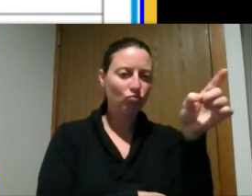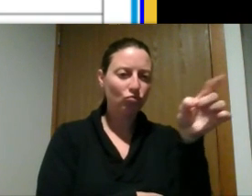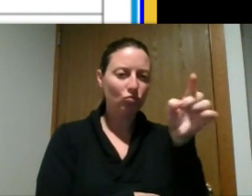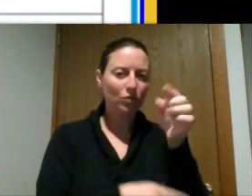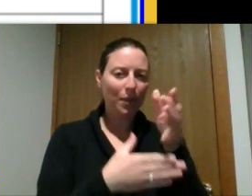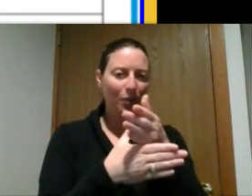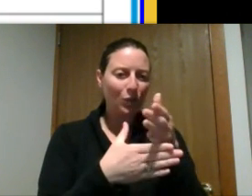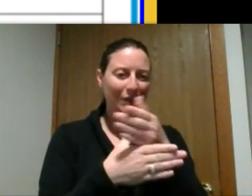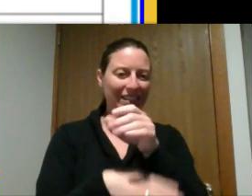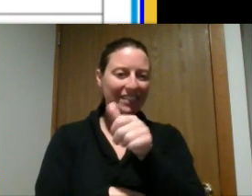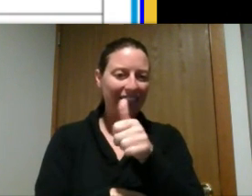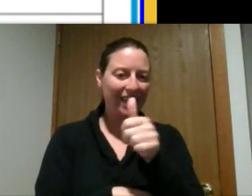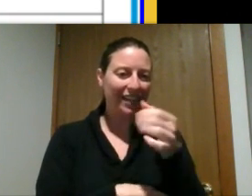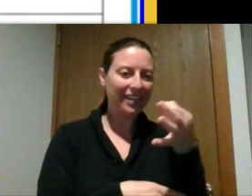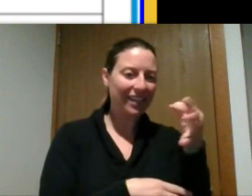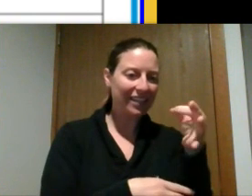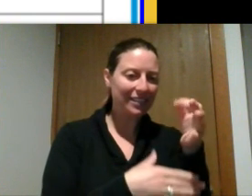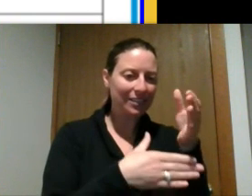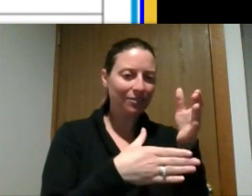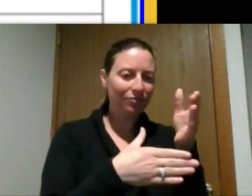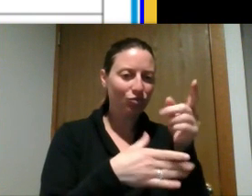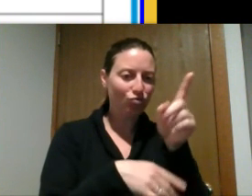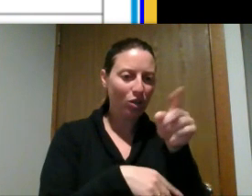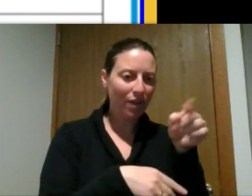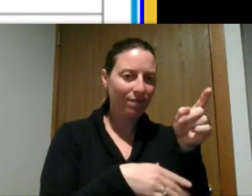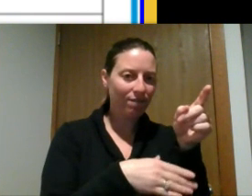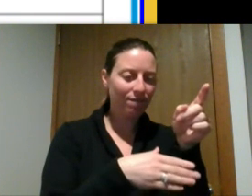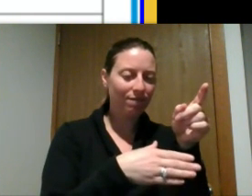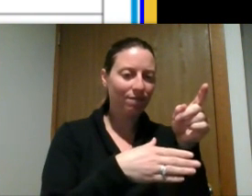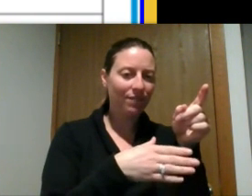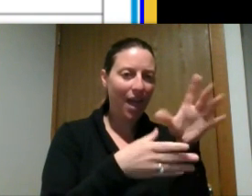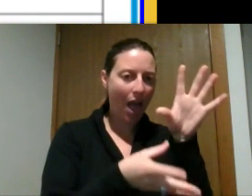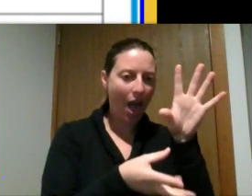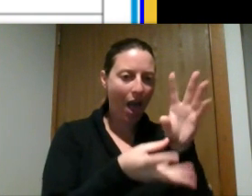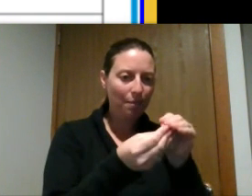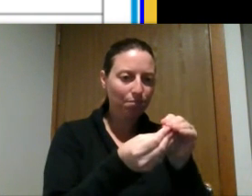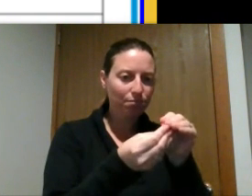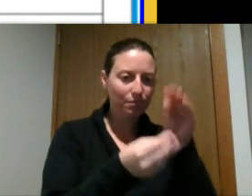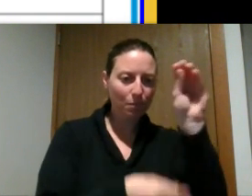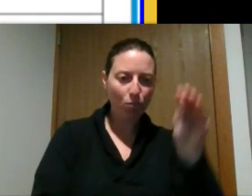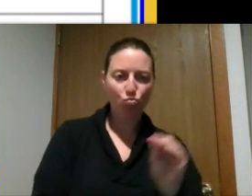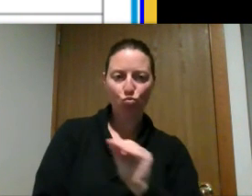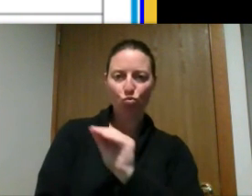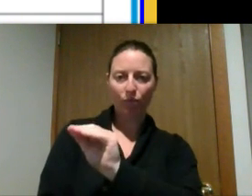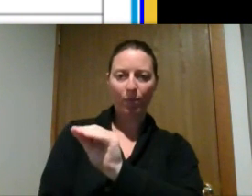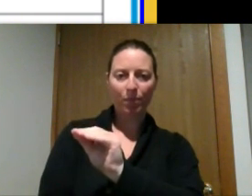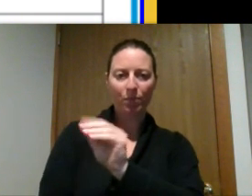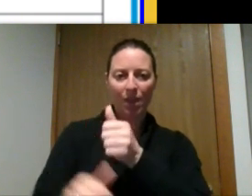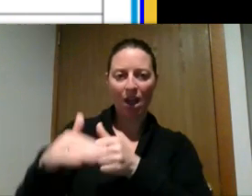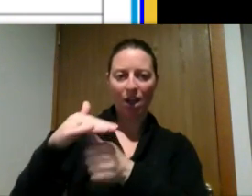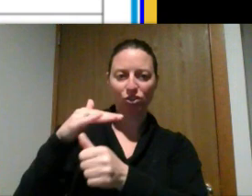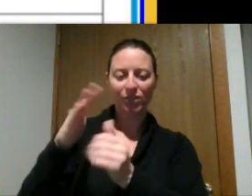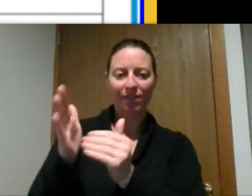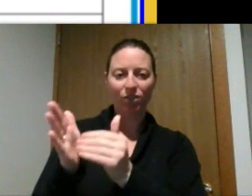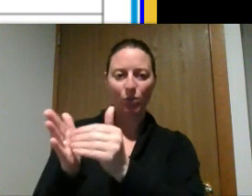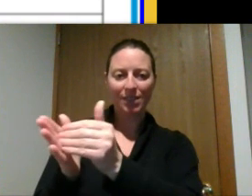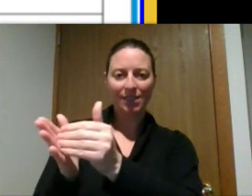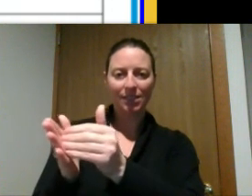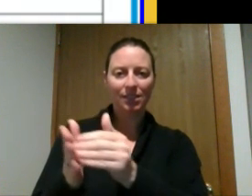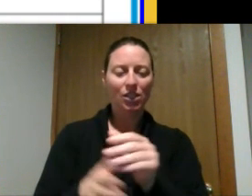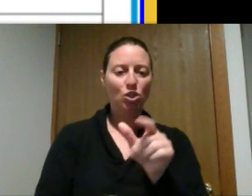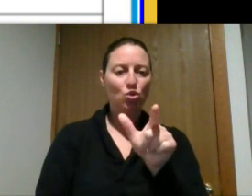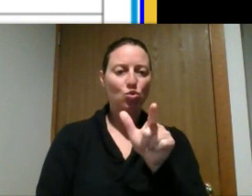and 19, add them up, put them in the frequency column. Then go to 20 to